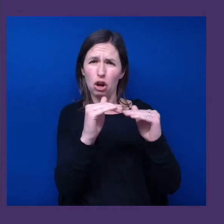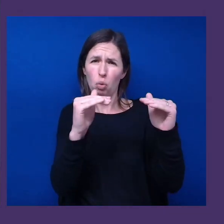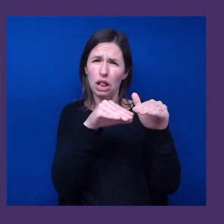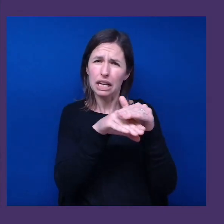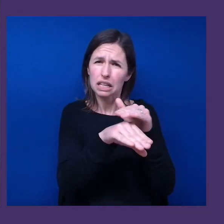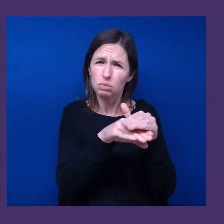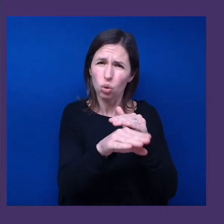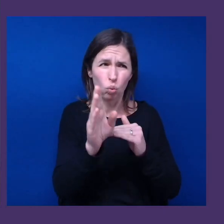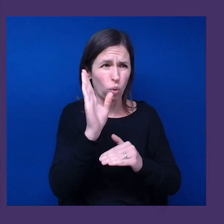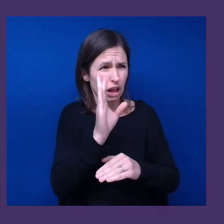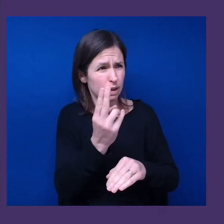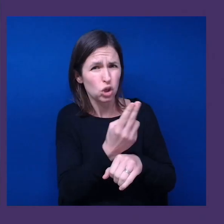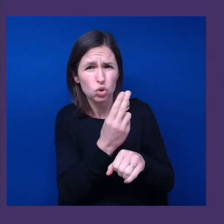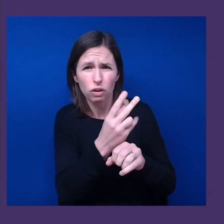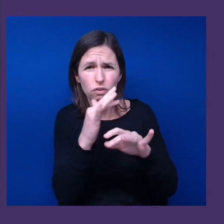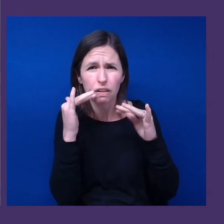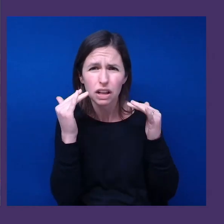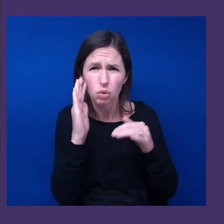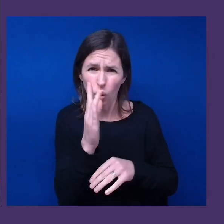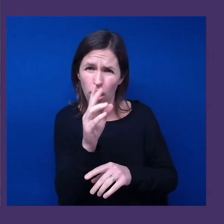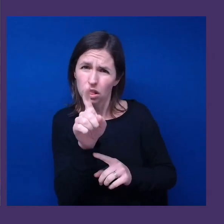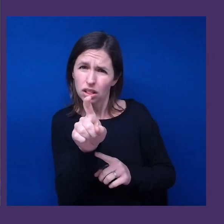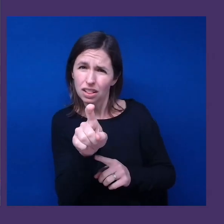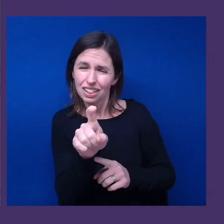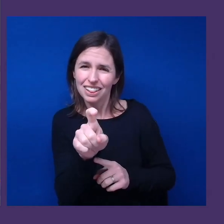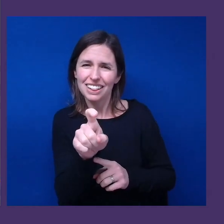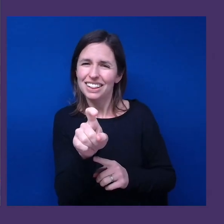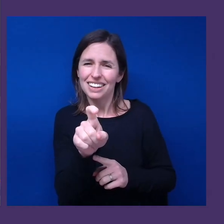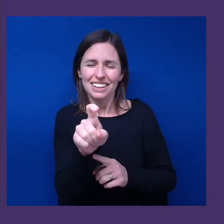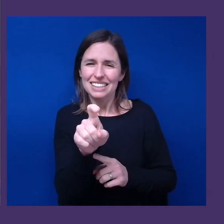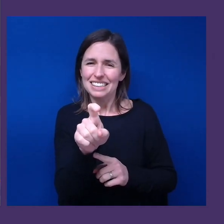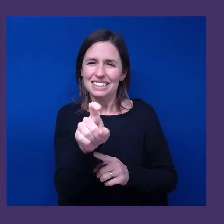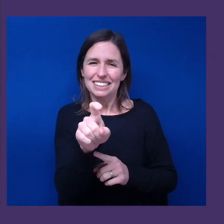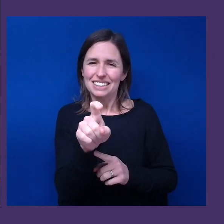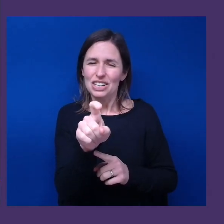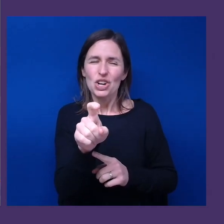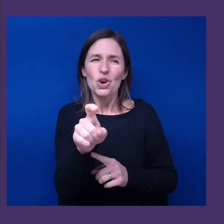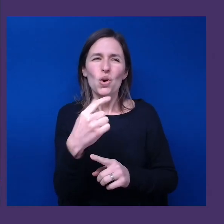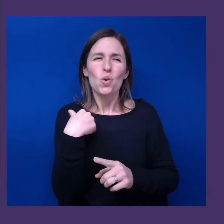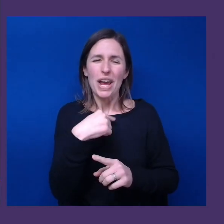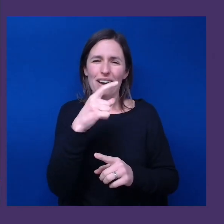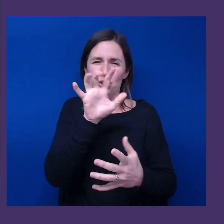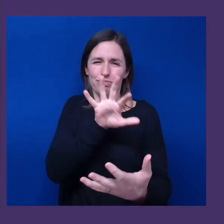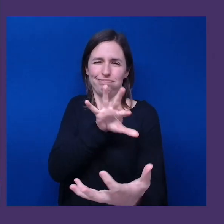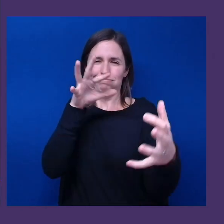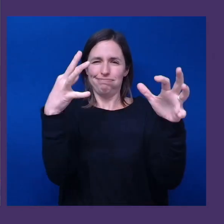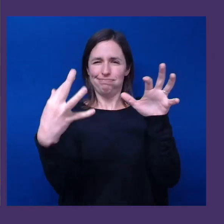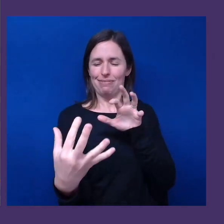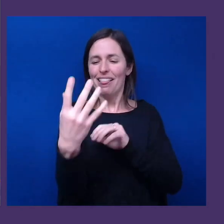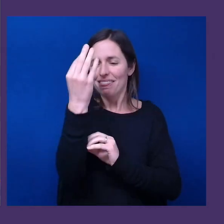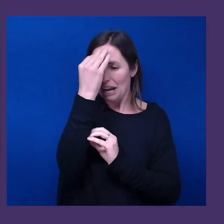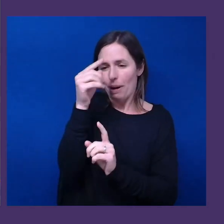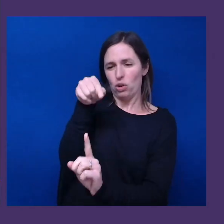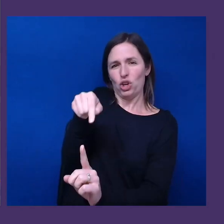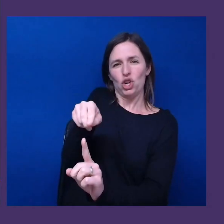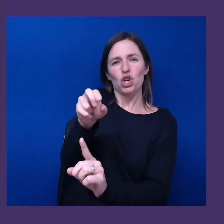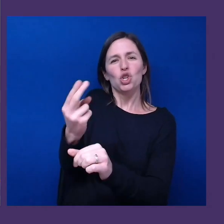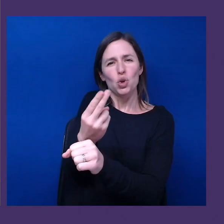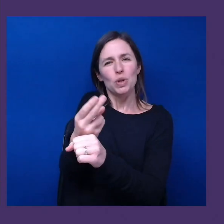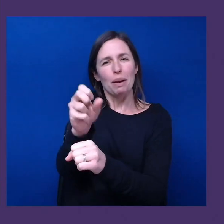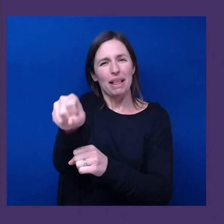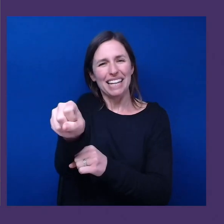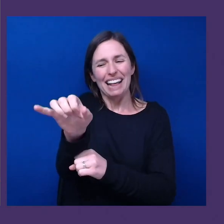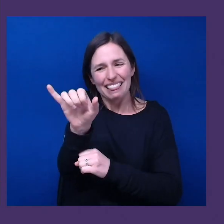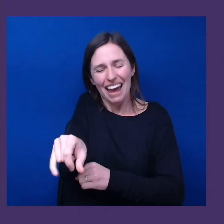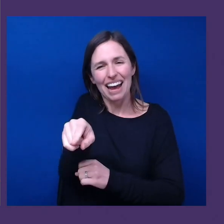to persons with disability. And so usability is the essential